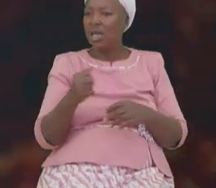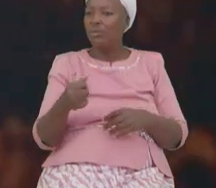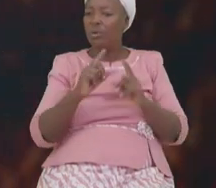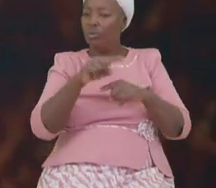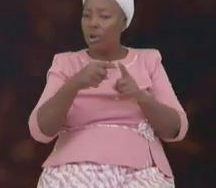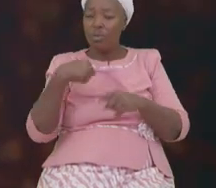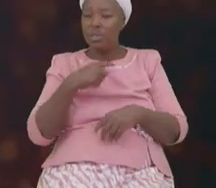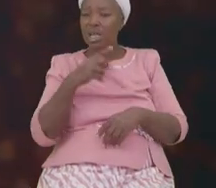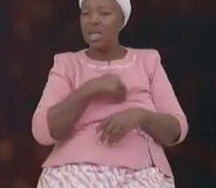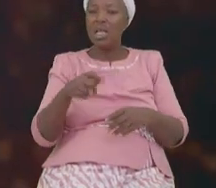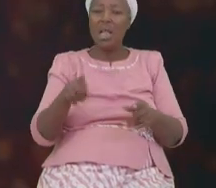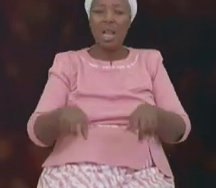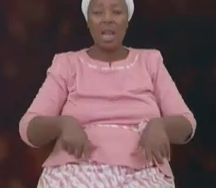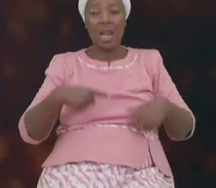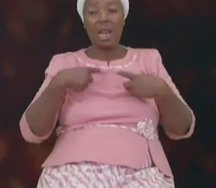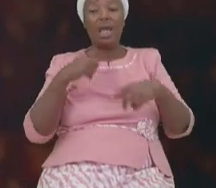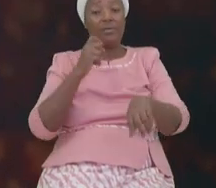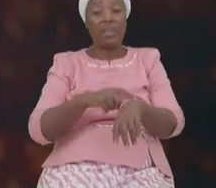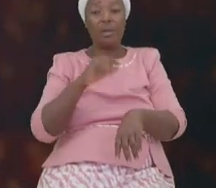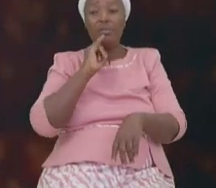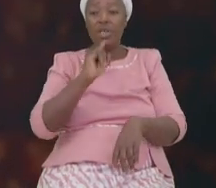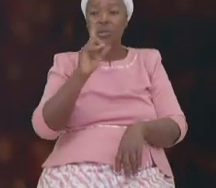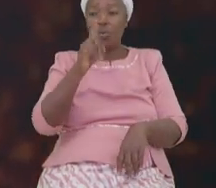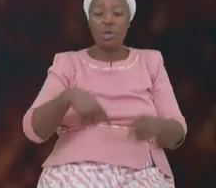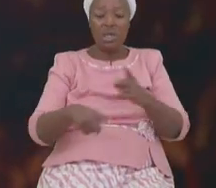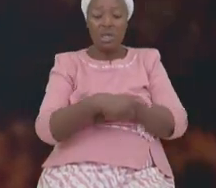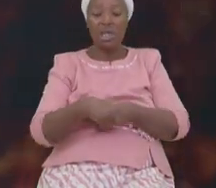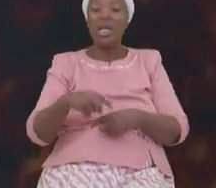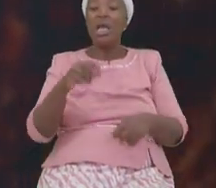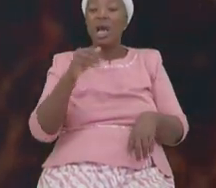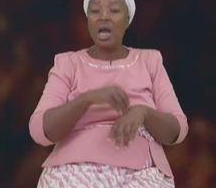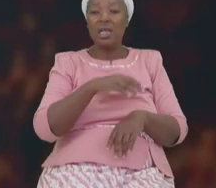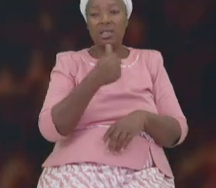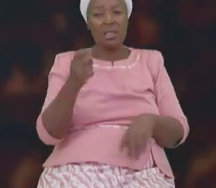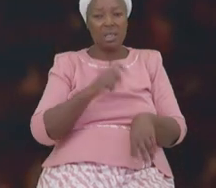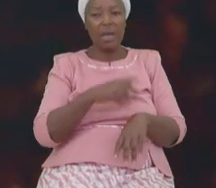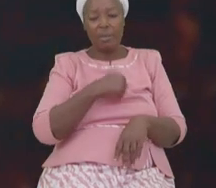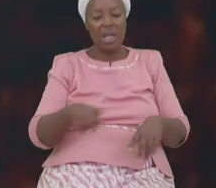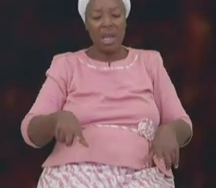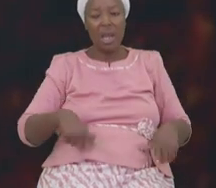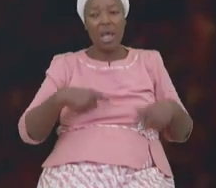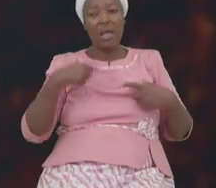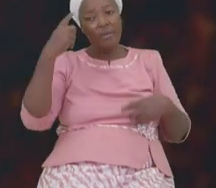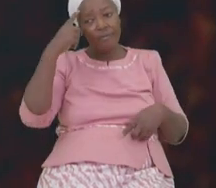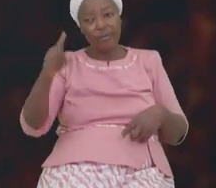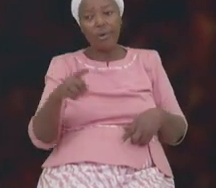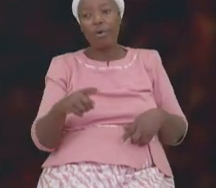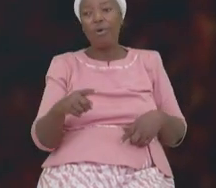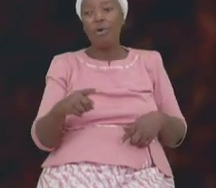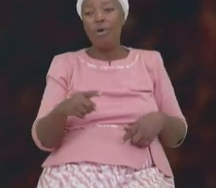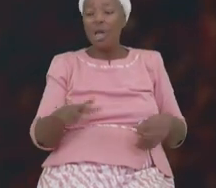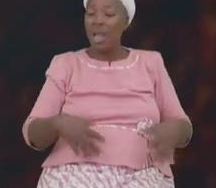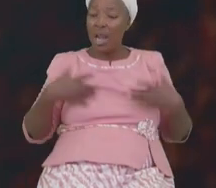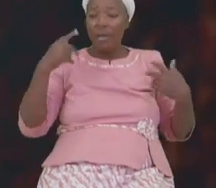is 1 day at a time. And so a life of holiness is holiness